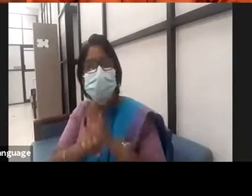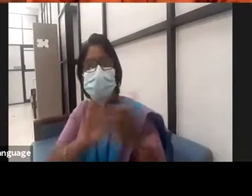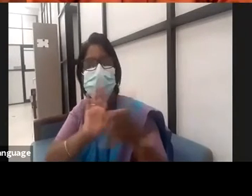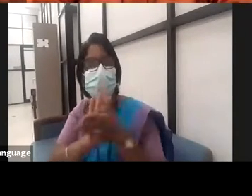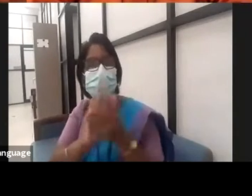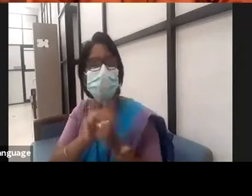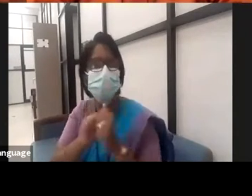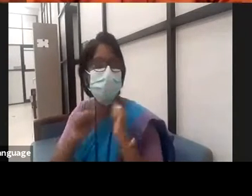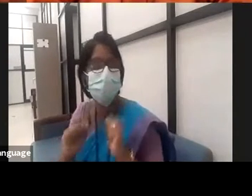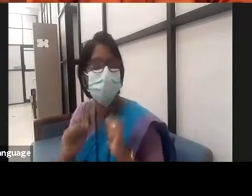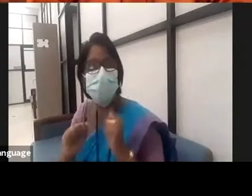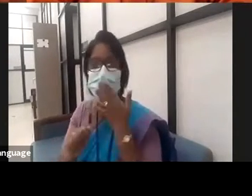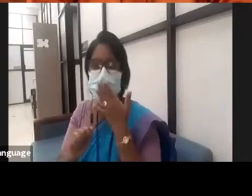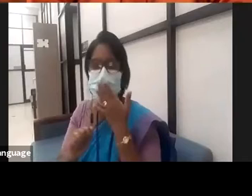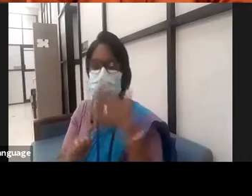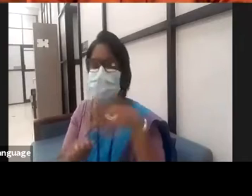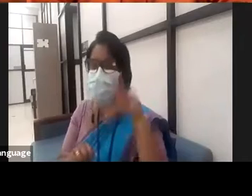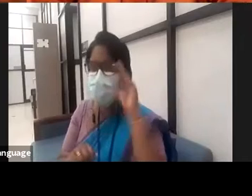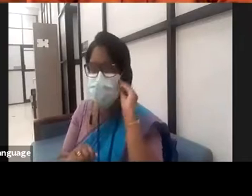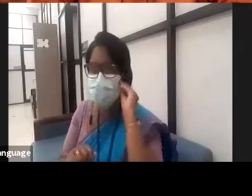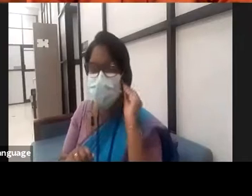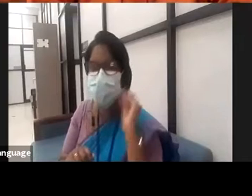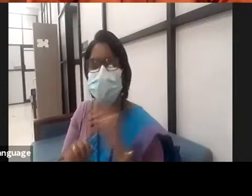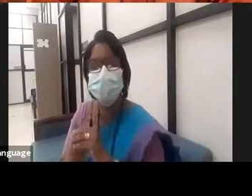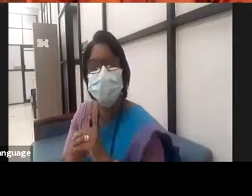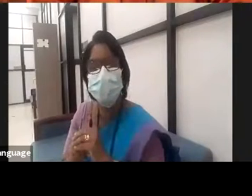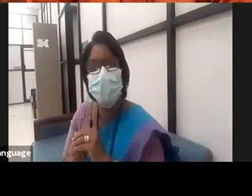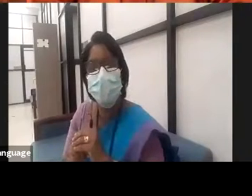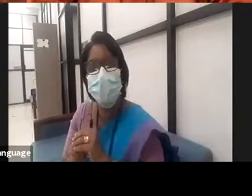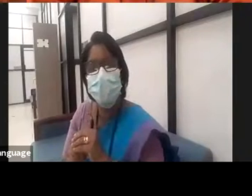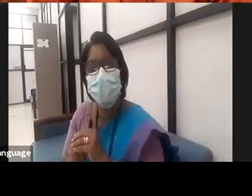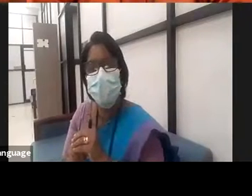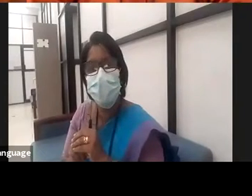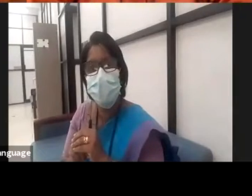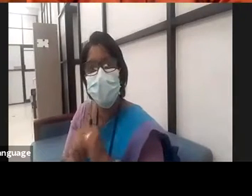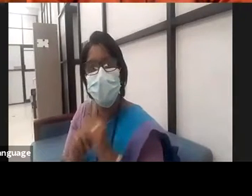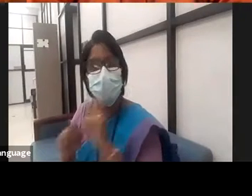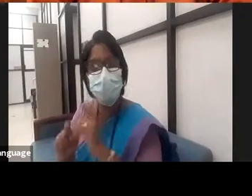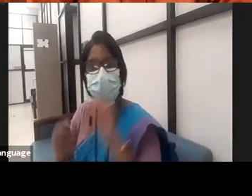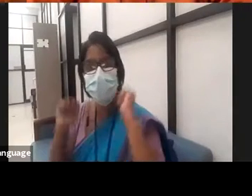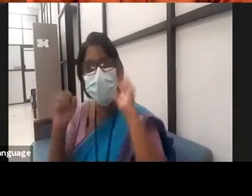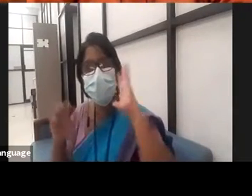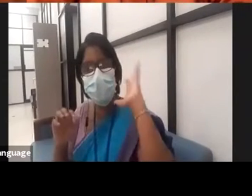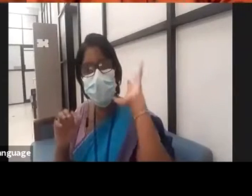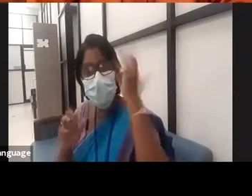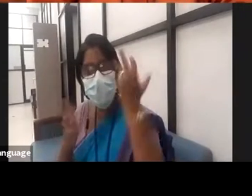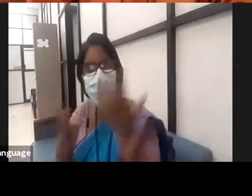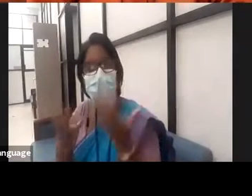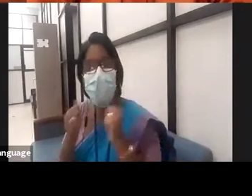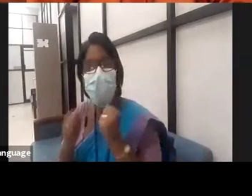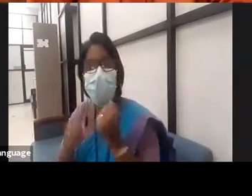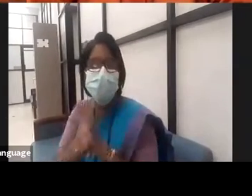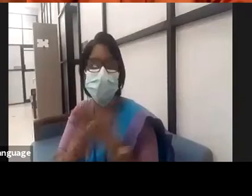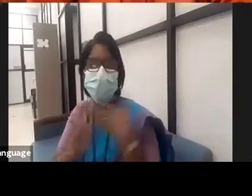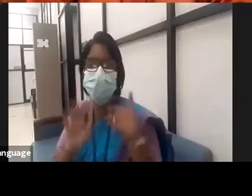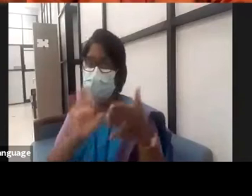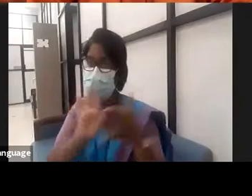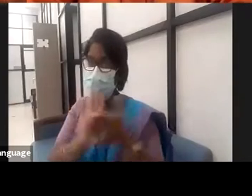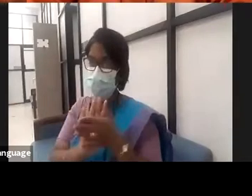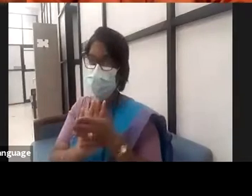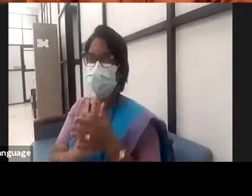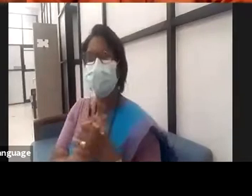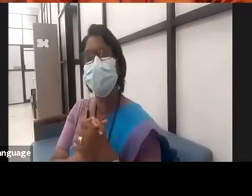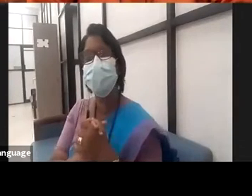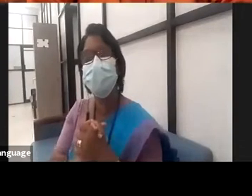not only survive, but succeed through the COVID. And we have to take the SMEs with us.